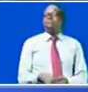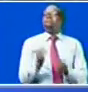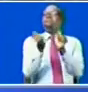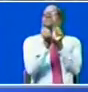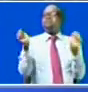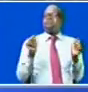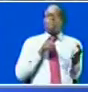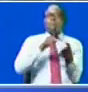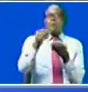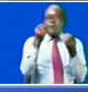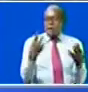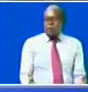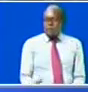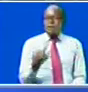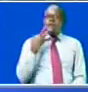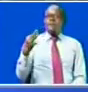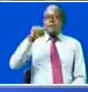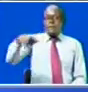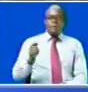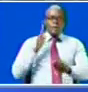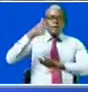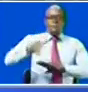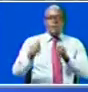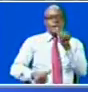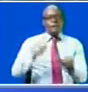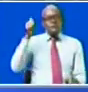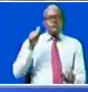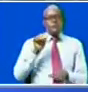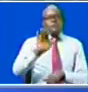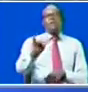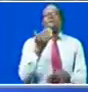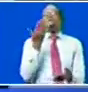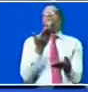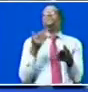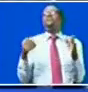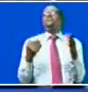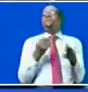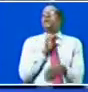kwa dhamana ya shilingi 300,000 baada ya kukataa mashtaka hayo.